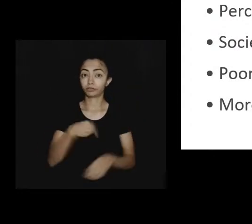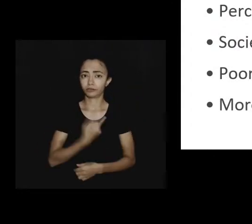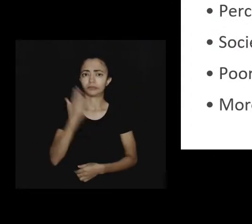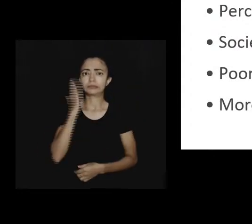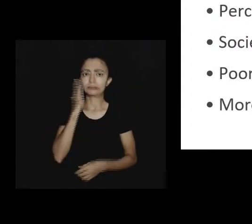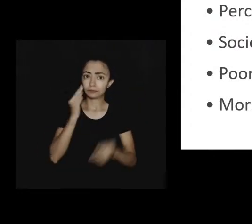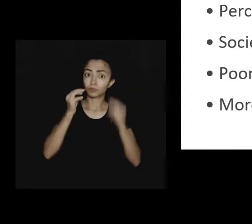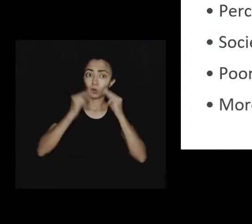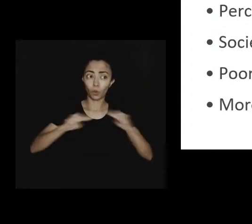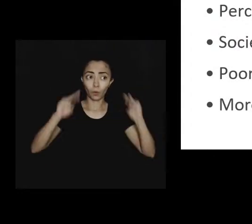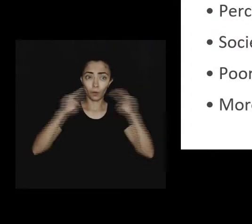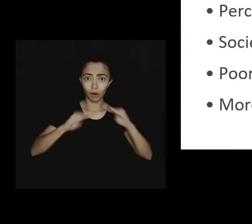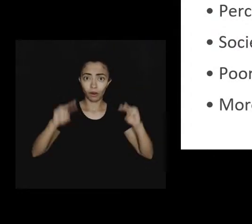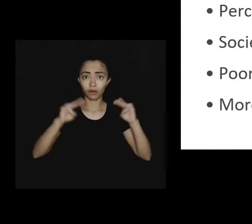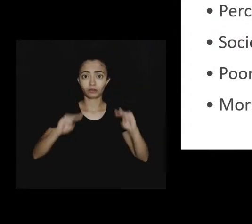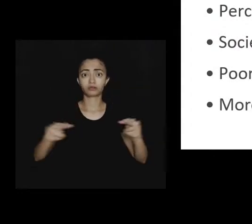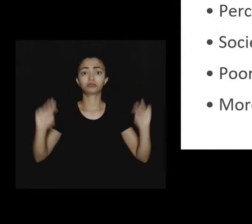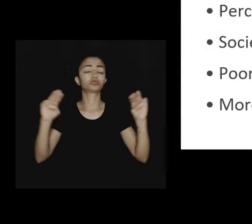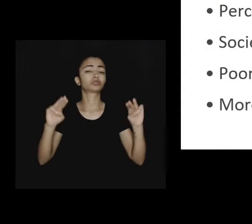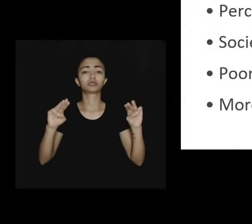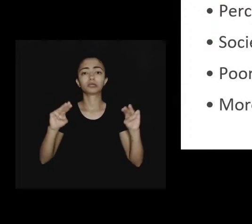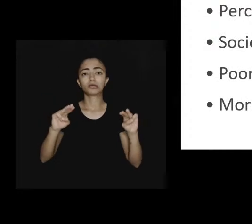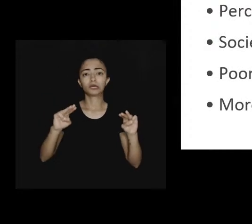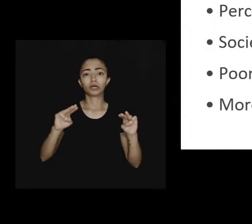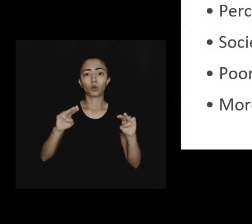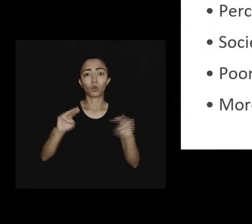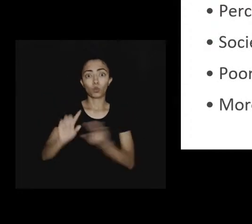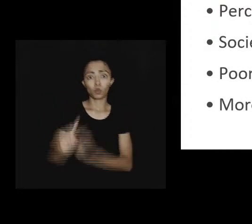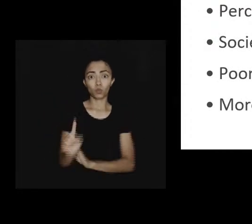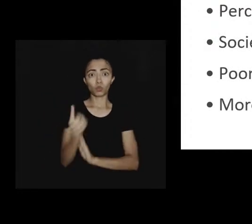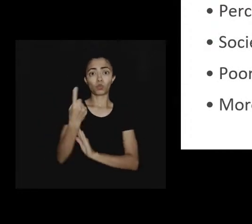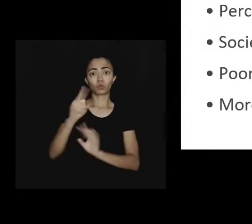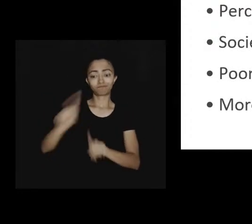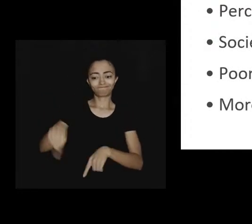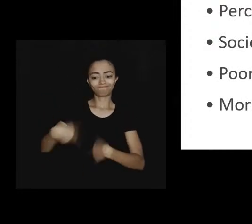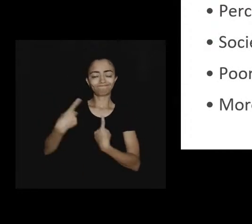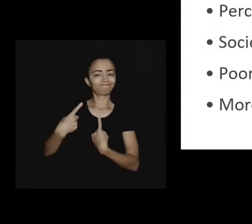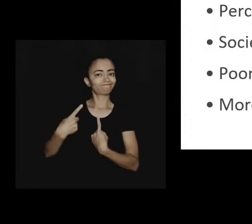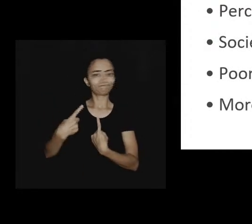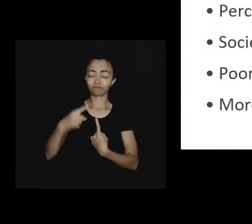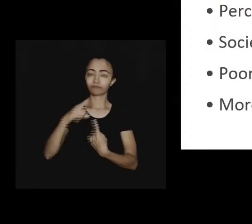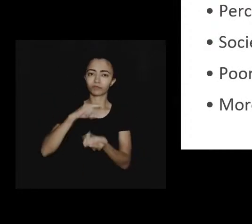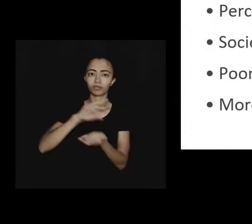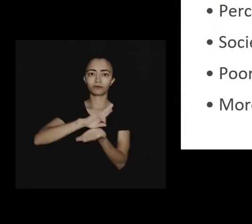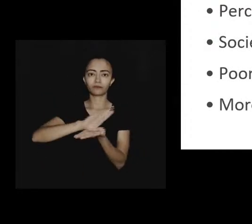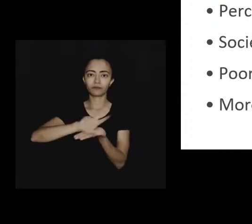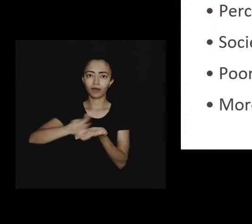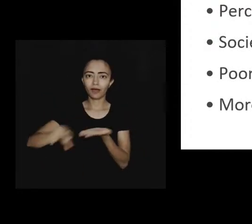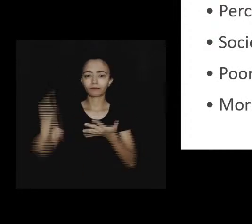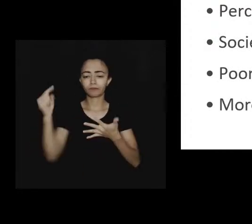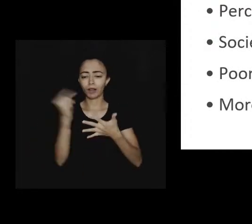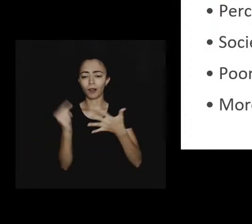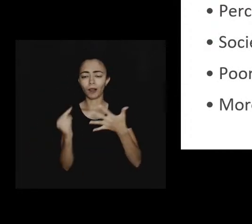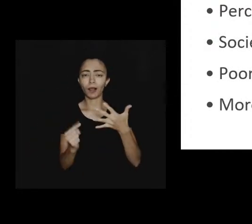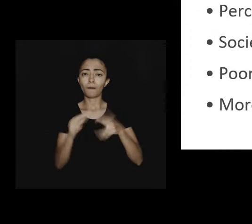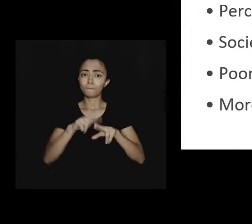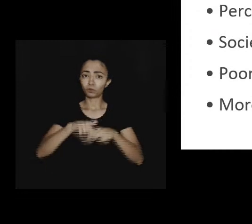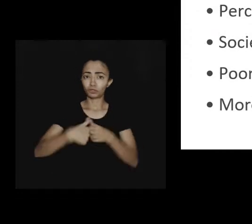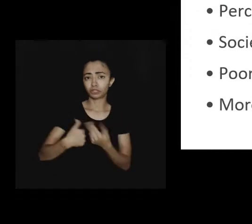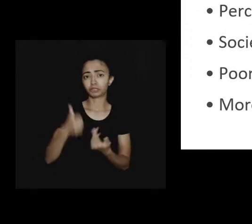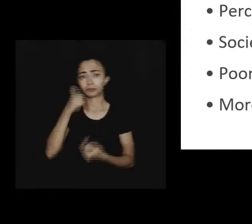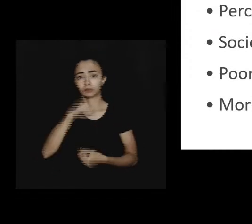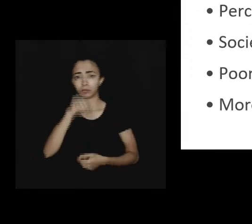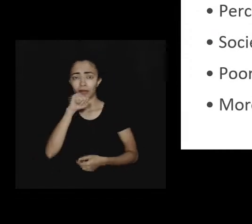breastfeeding. There are many reasons women choose not to breastfeed. Sometimes it's a preference issue. There are constraints in many countries that have to